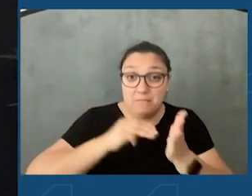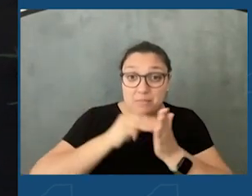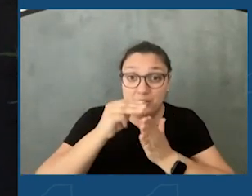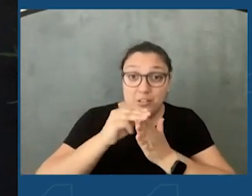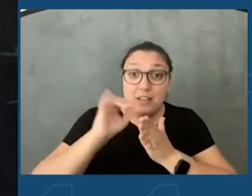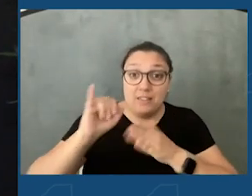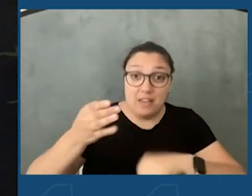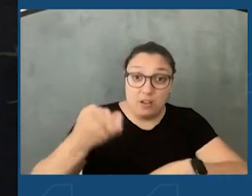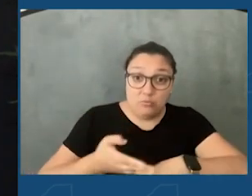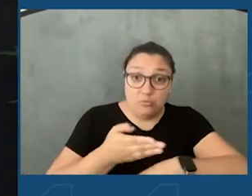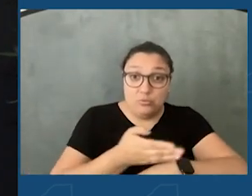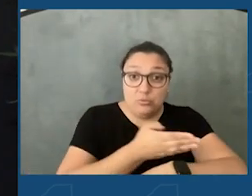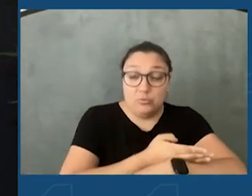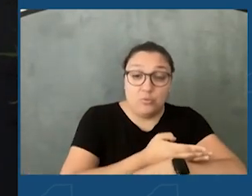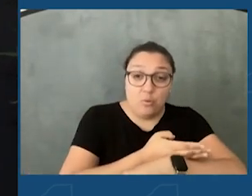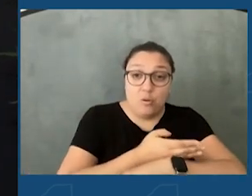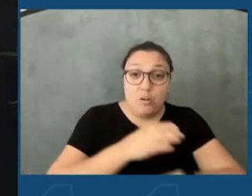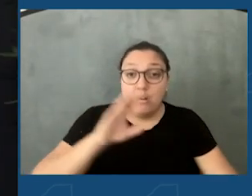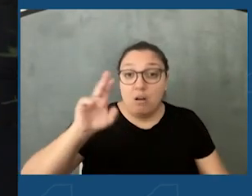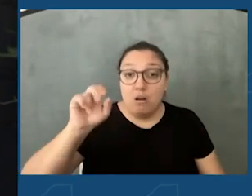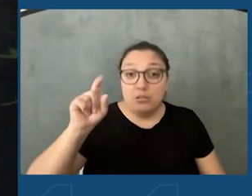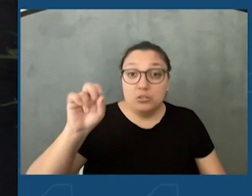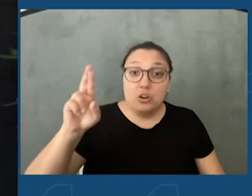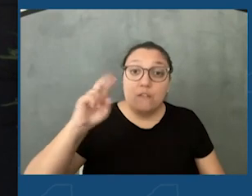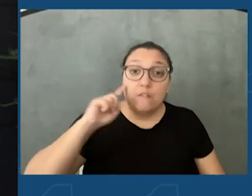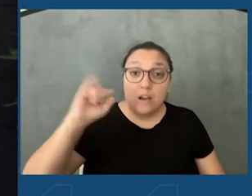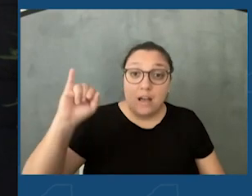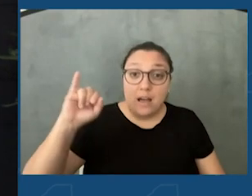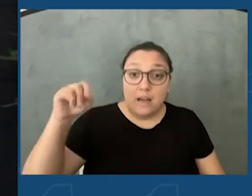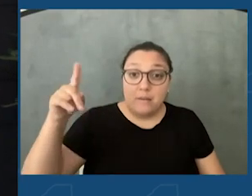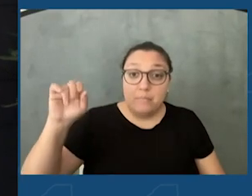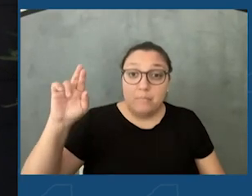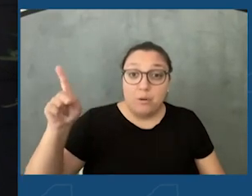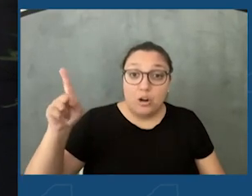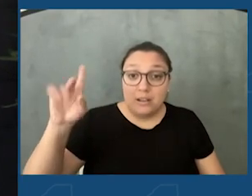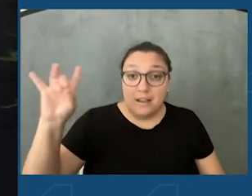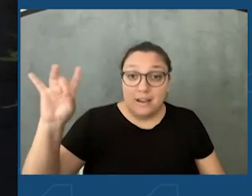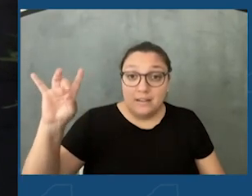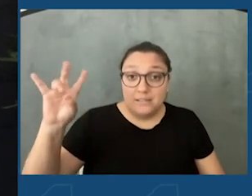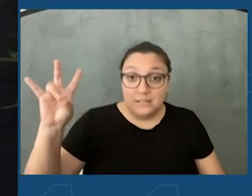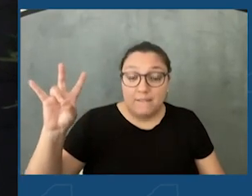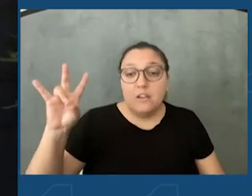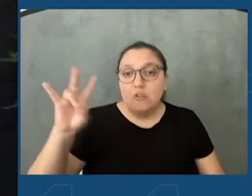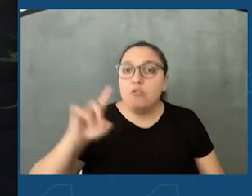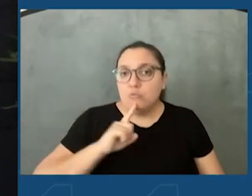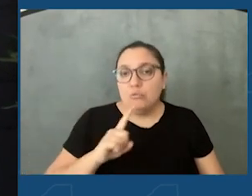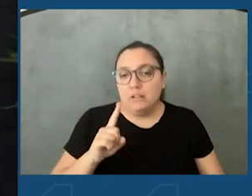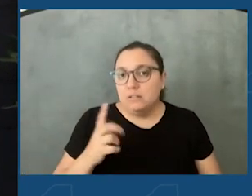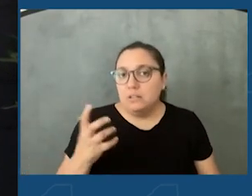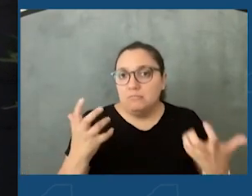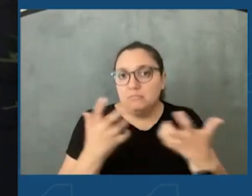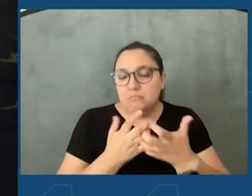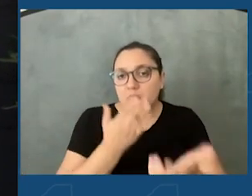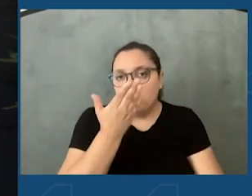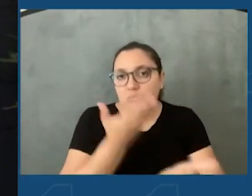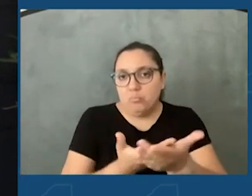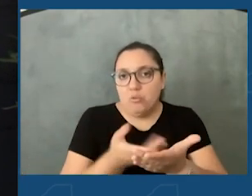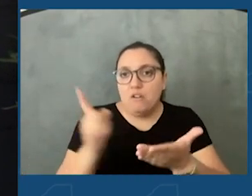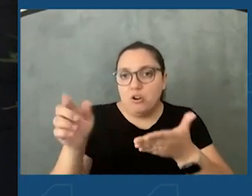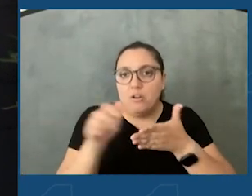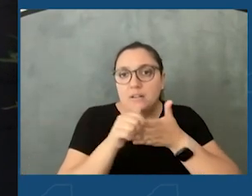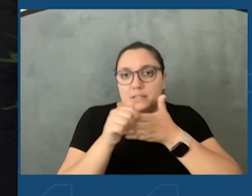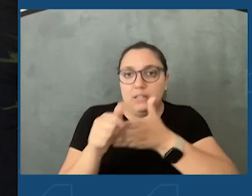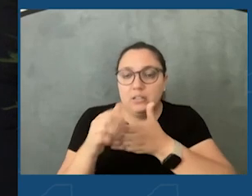Ulster County for iPark 87 is a testament to Governor Hochul's leadership and her belief in